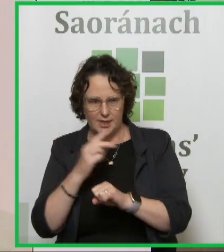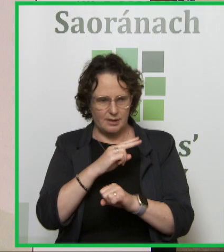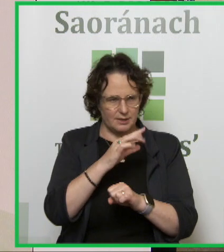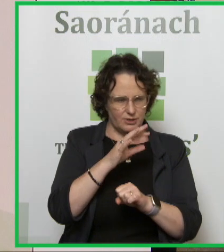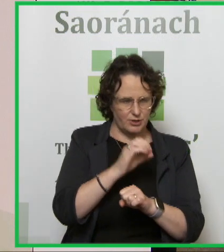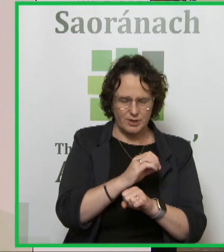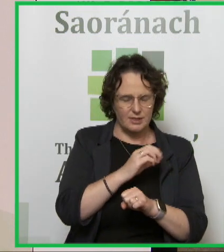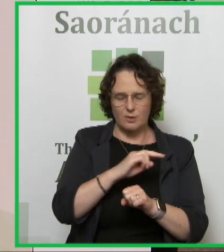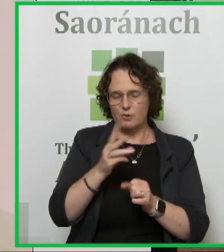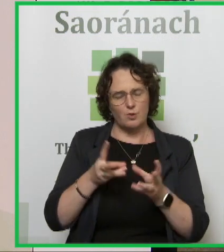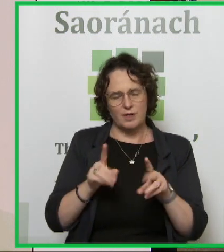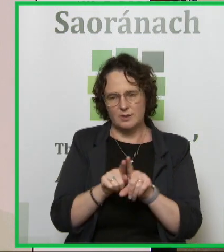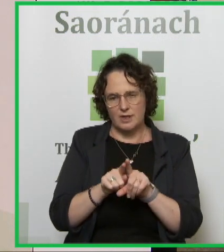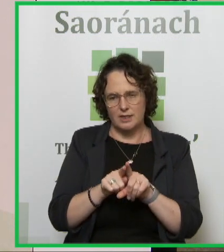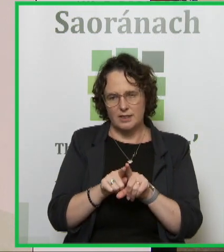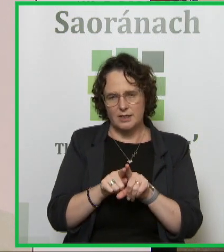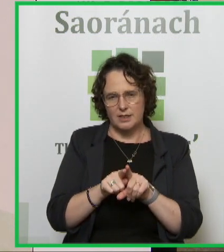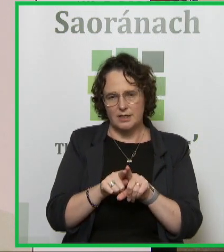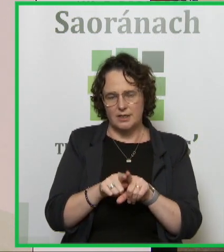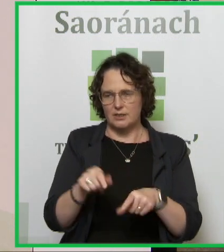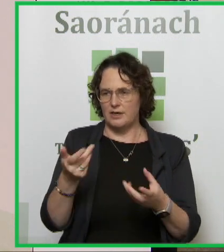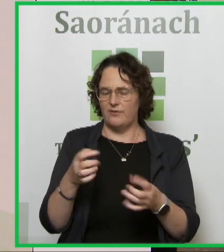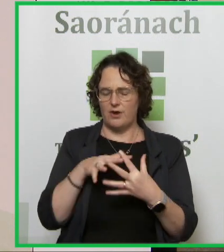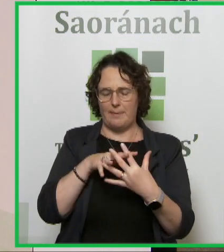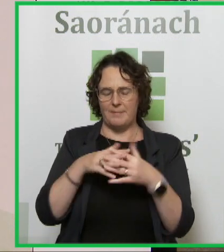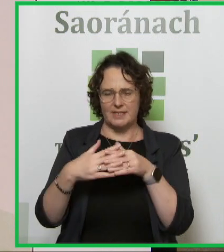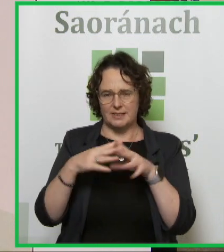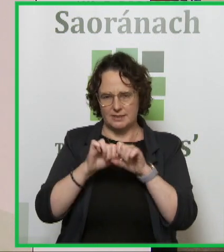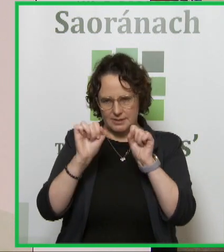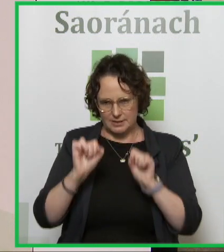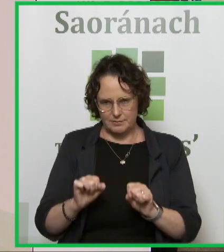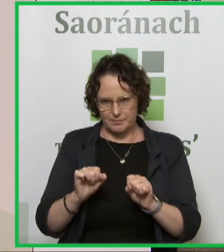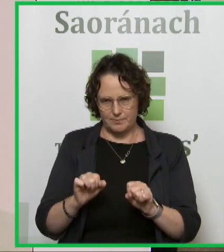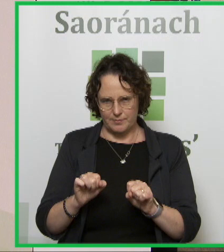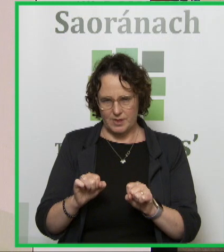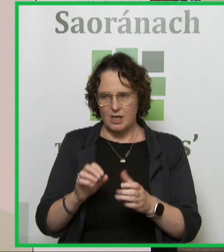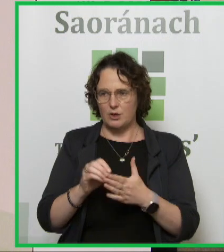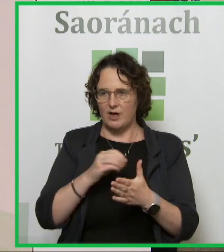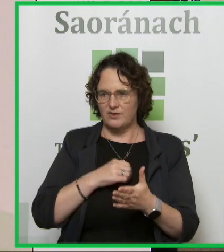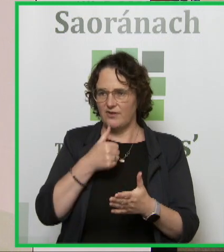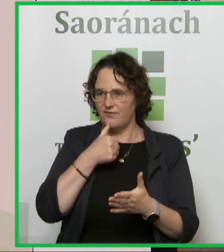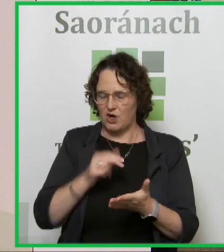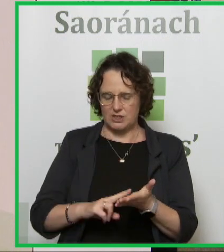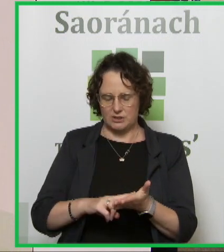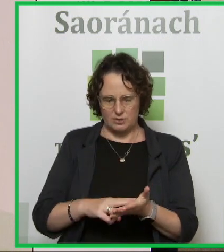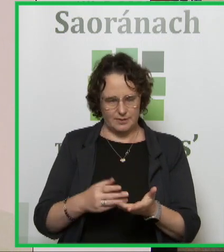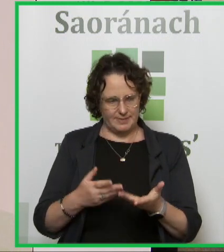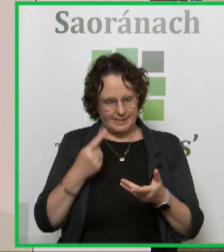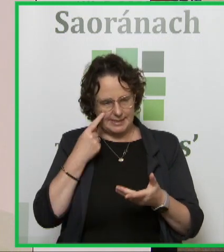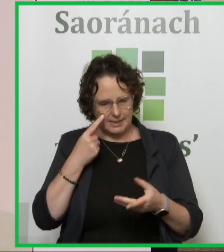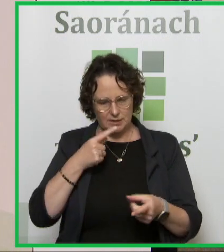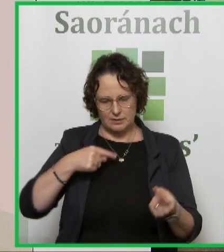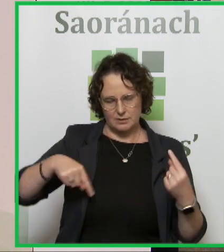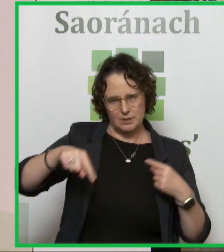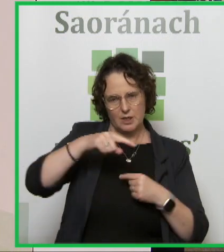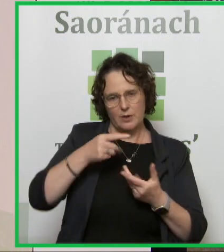mixed system. You don't have a blank page to start. You must start with the current system and then say, what can we do